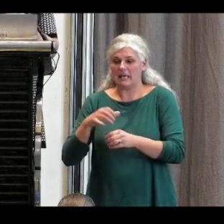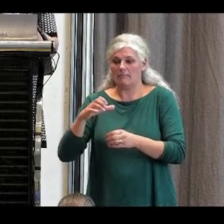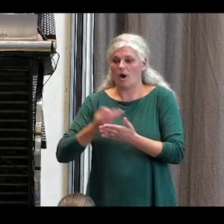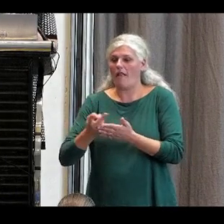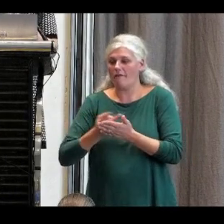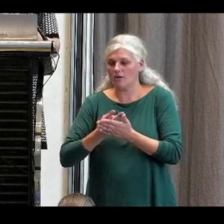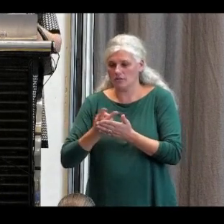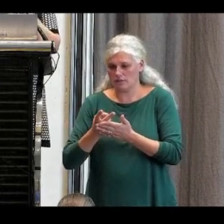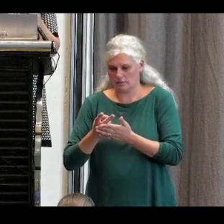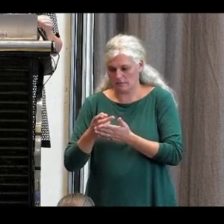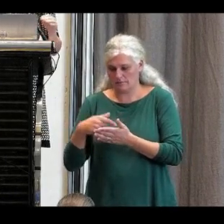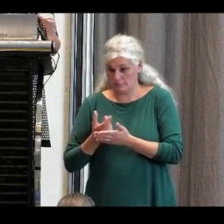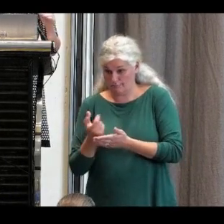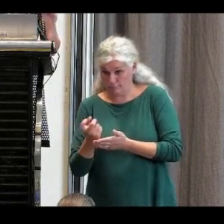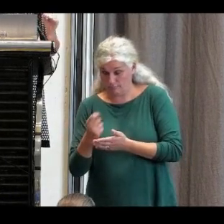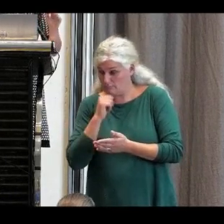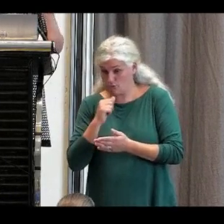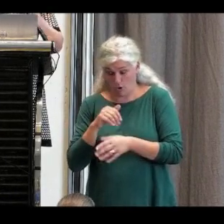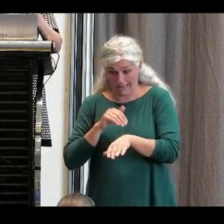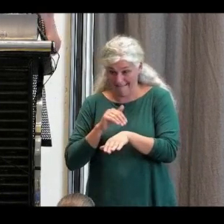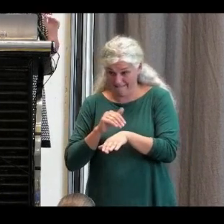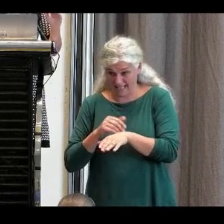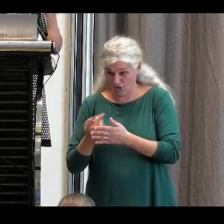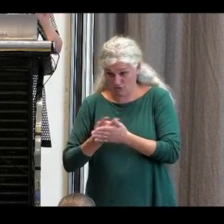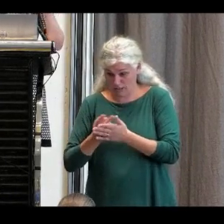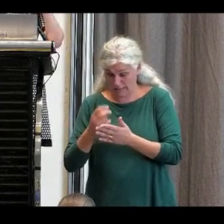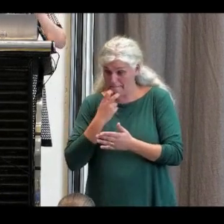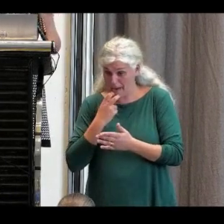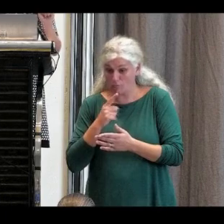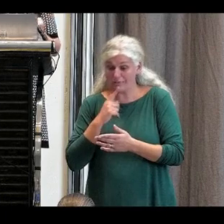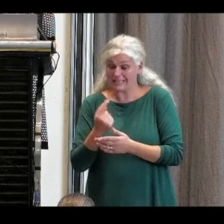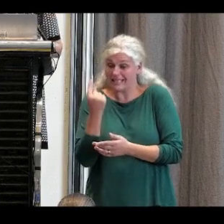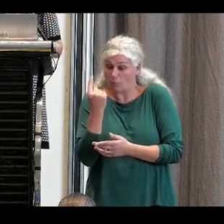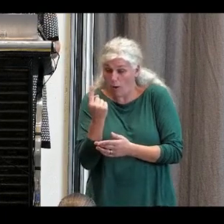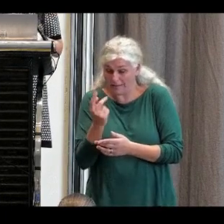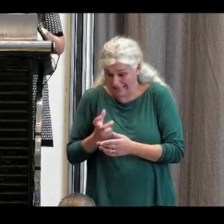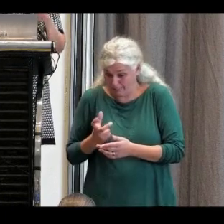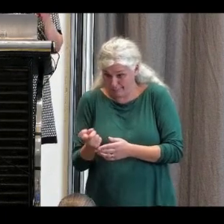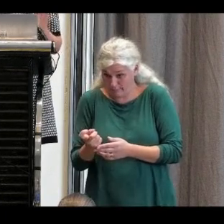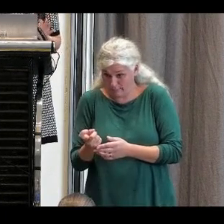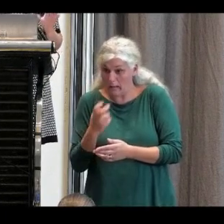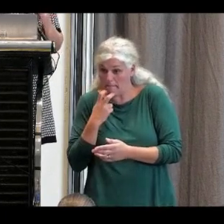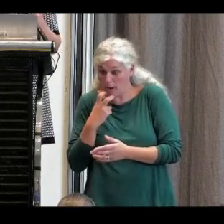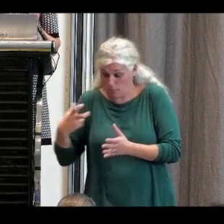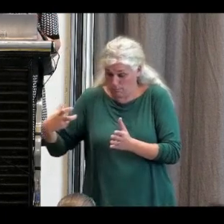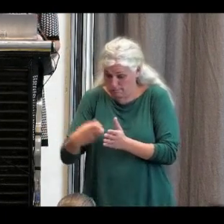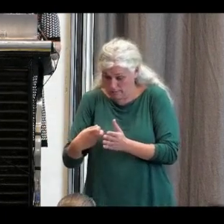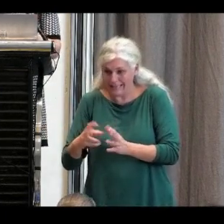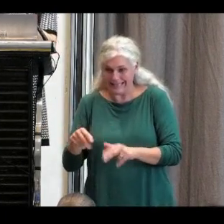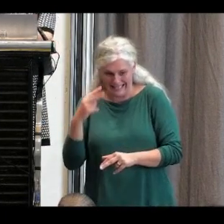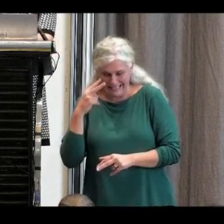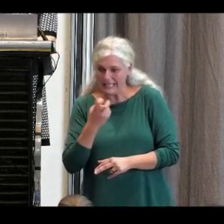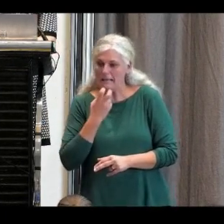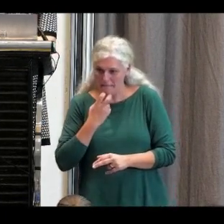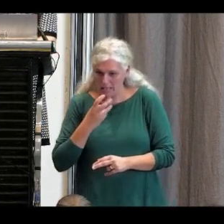acid that usually would not trigger seizure in a mouse, if we give that one single injection, we see that these